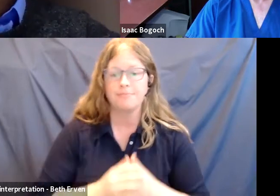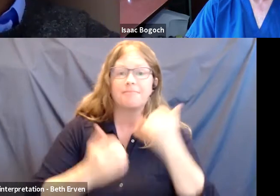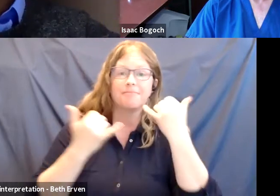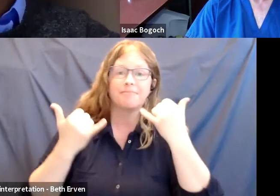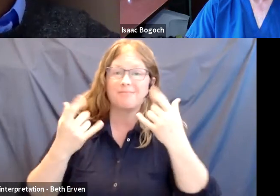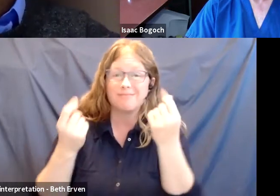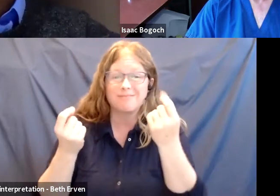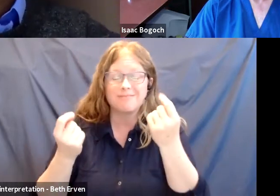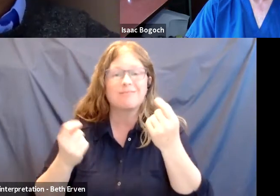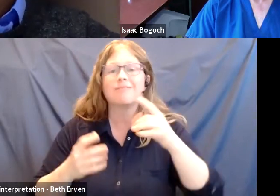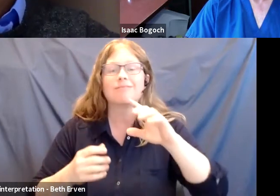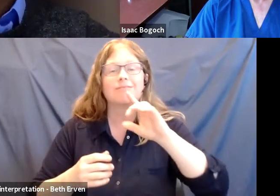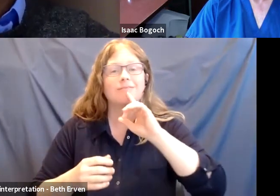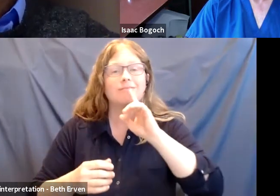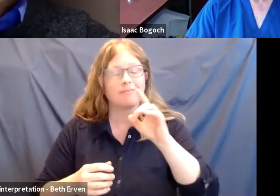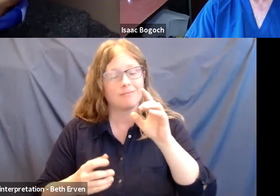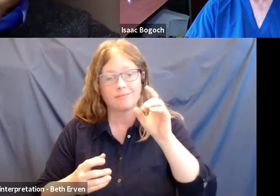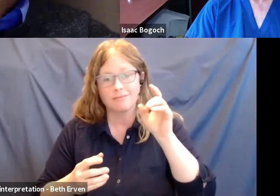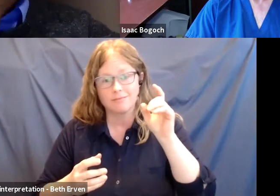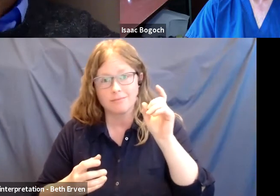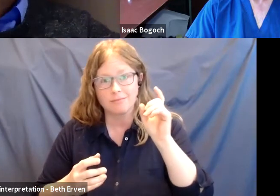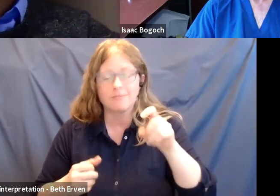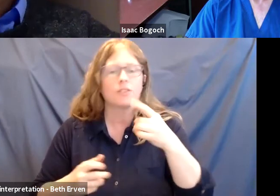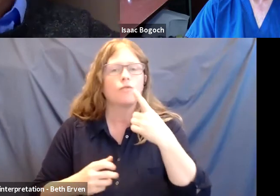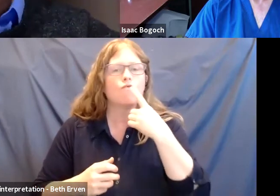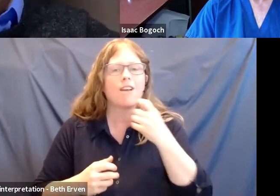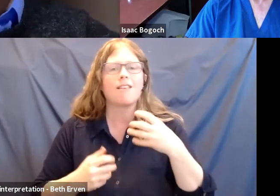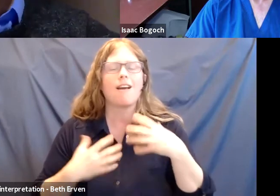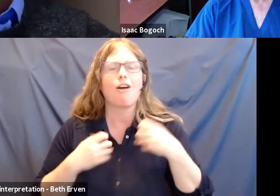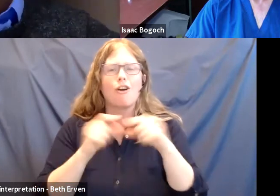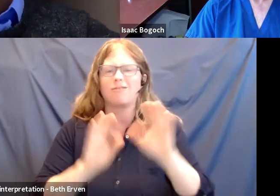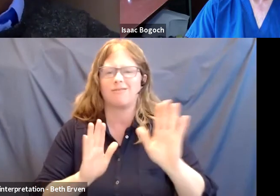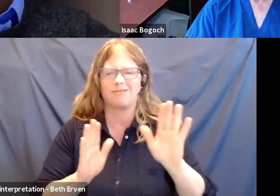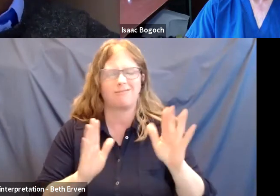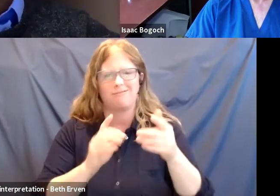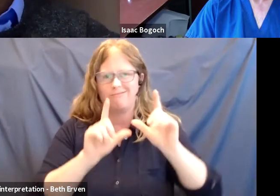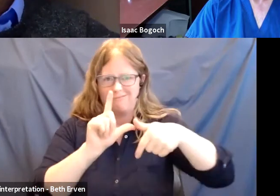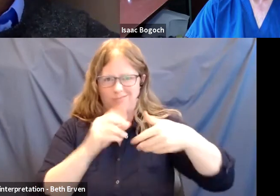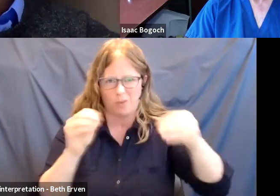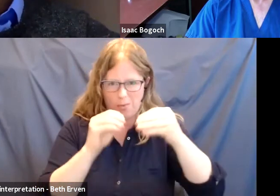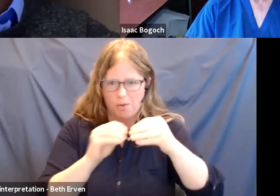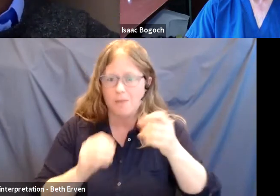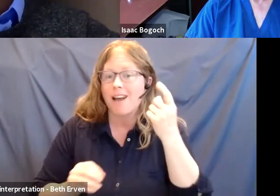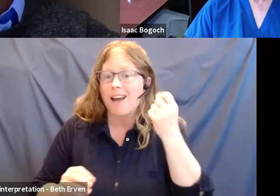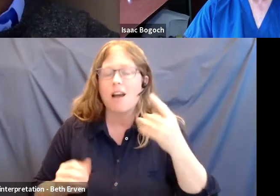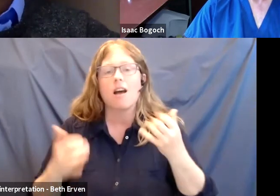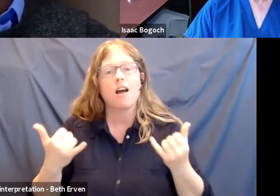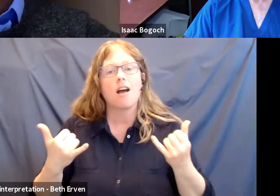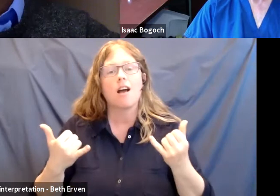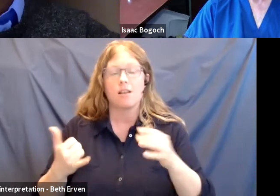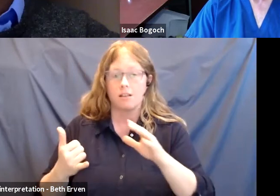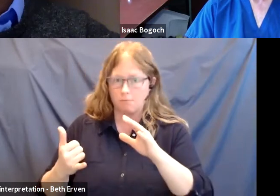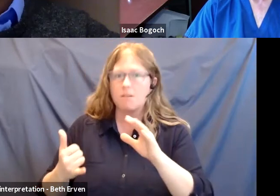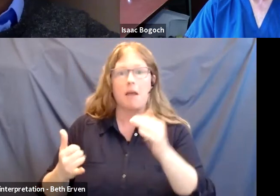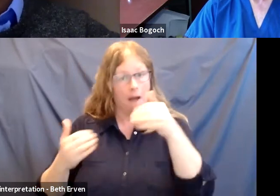So if you're a resident in Ontario, you should have access to the vaccine. Now, saying that, it has been really problematic that